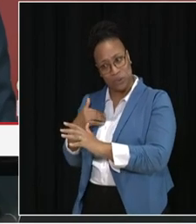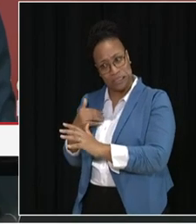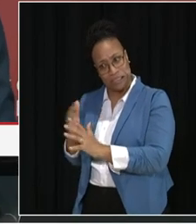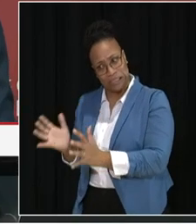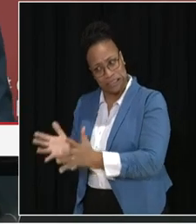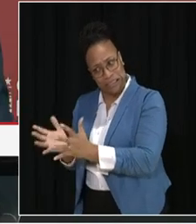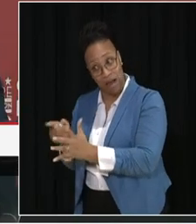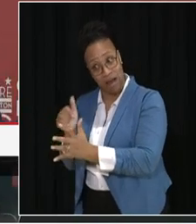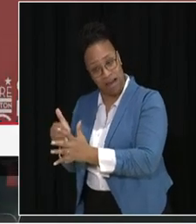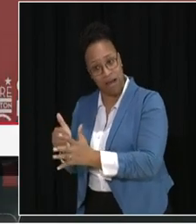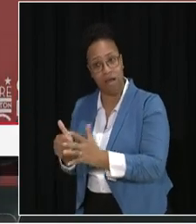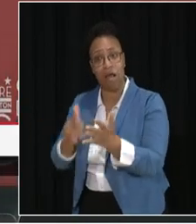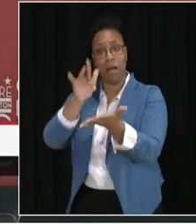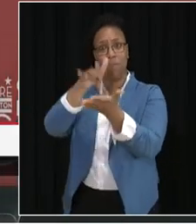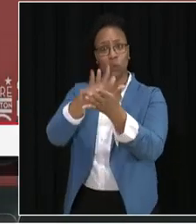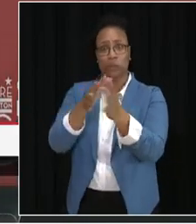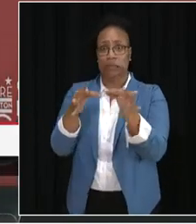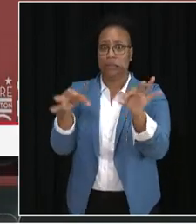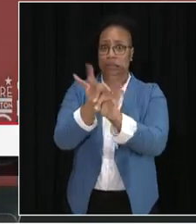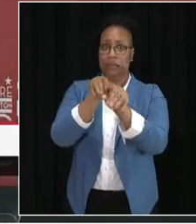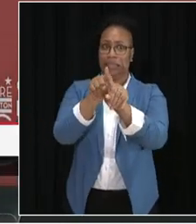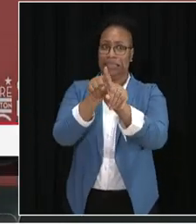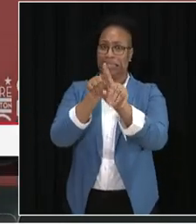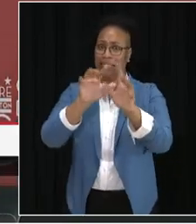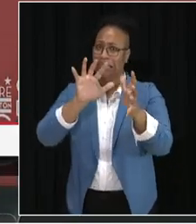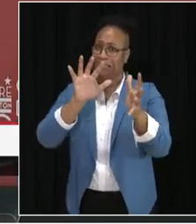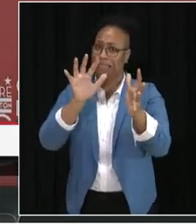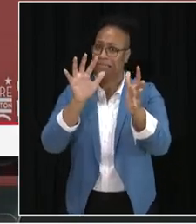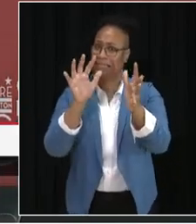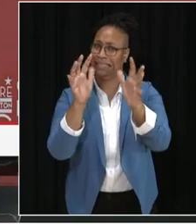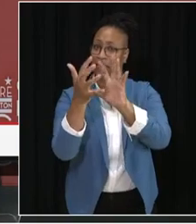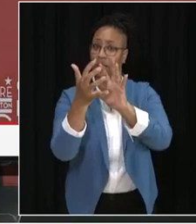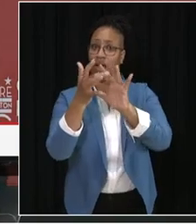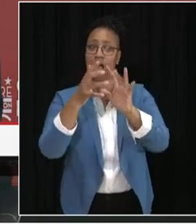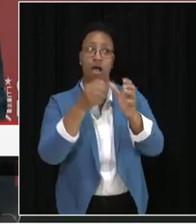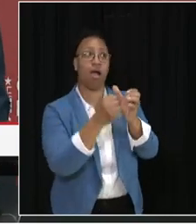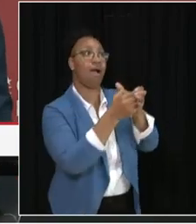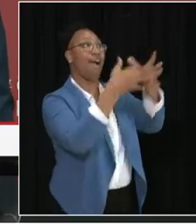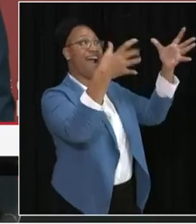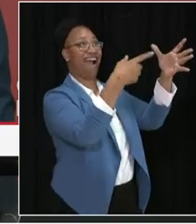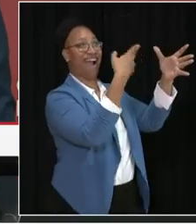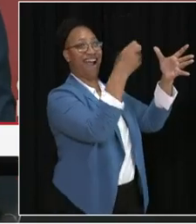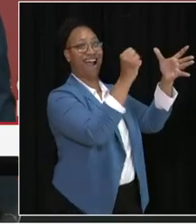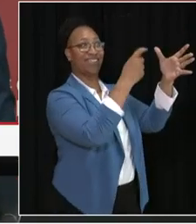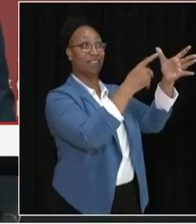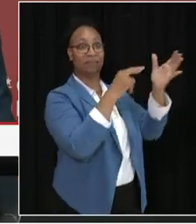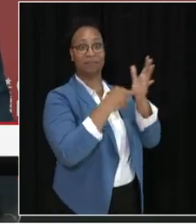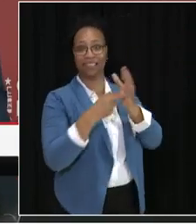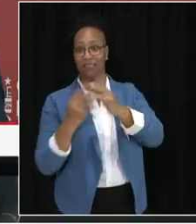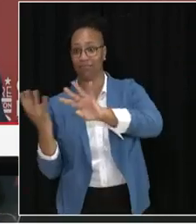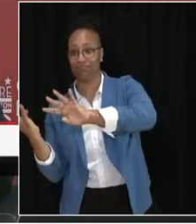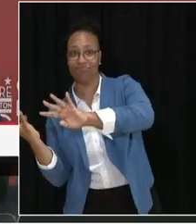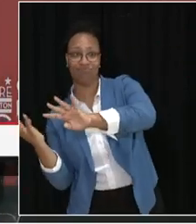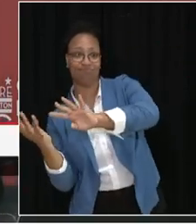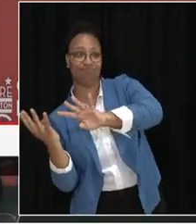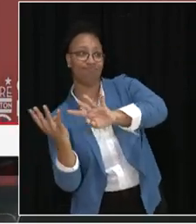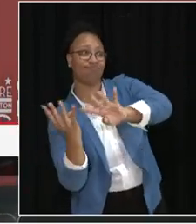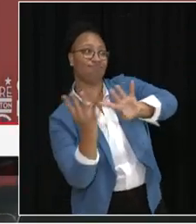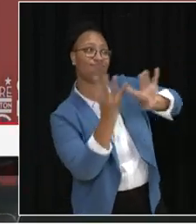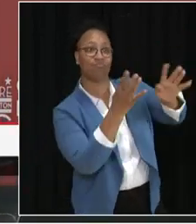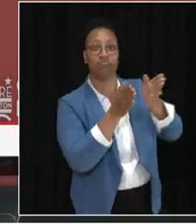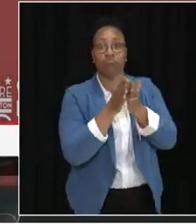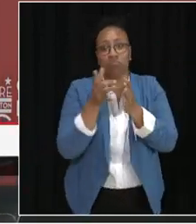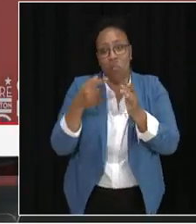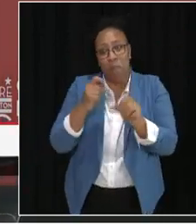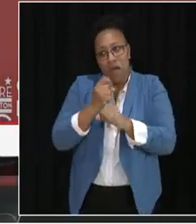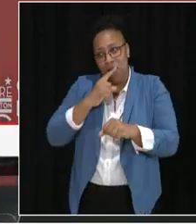4 years. Reimagining high school is a real thing. We want to attract our kids. We want them to have challenging coursework.